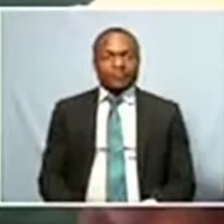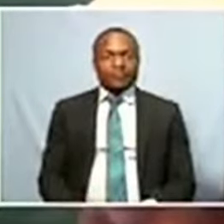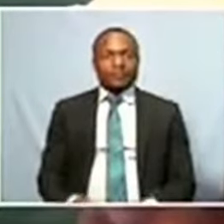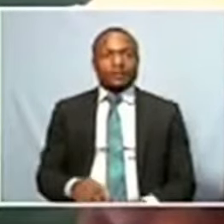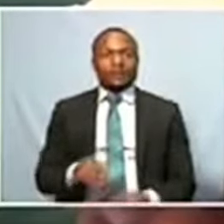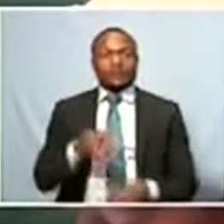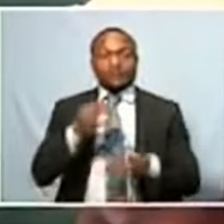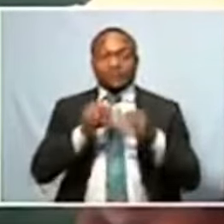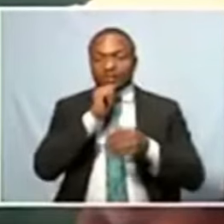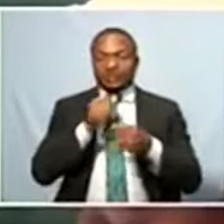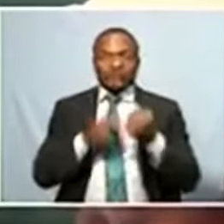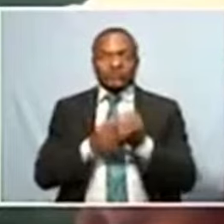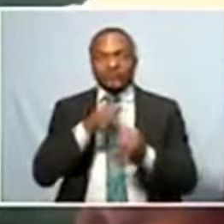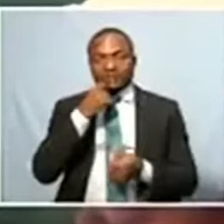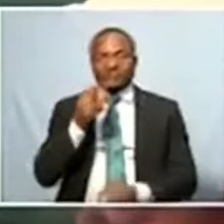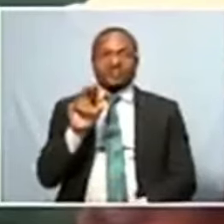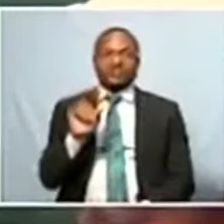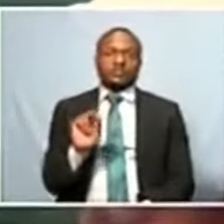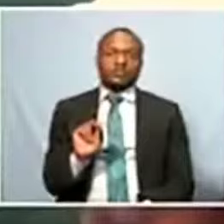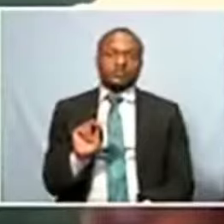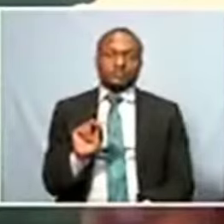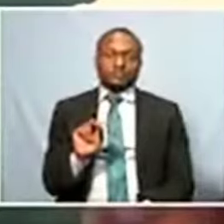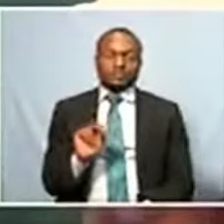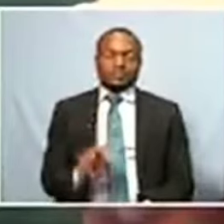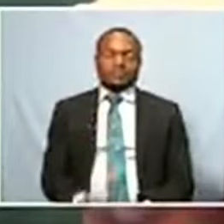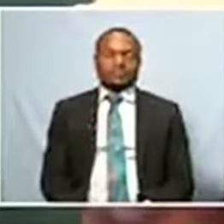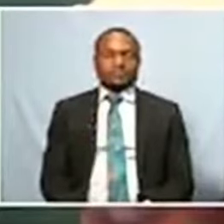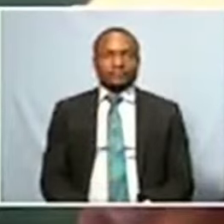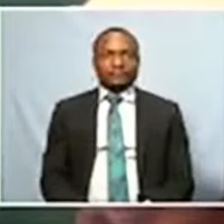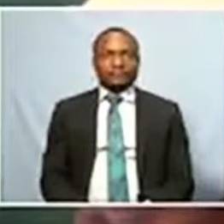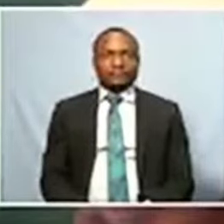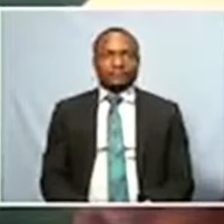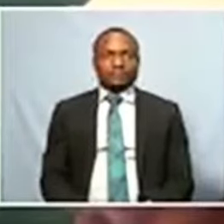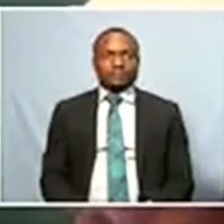Of the contrary say no.